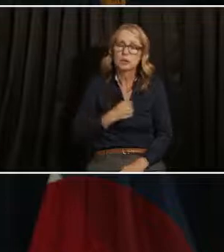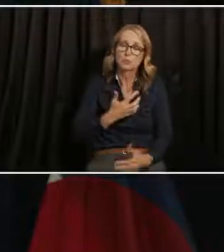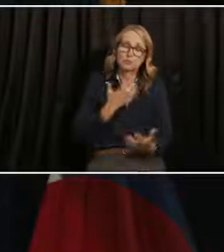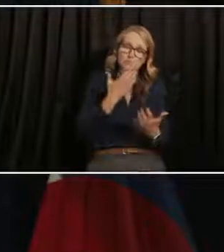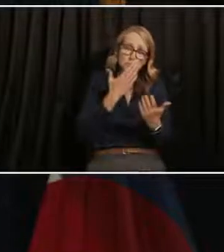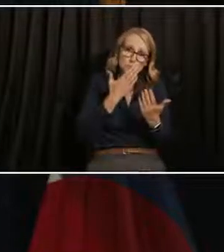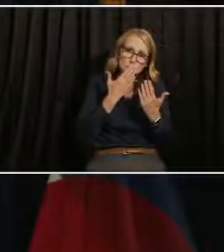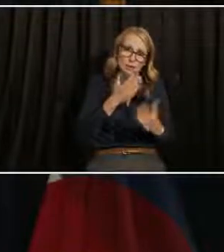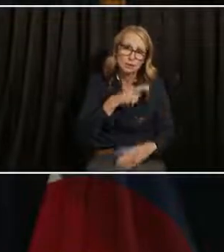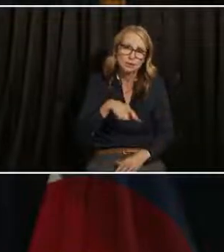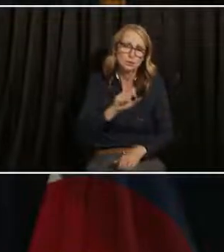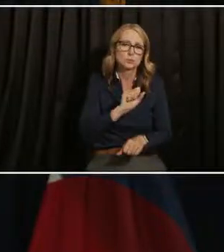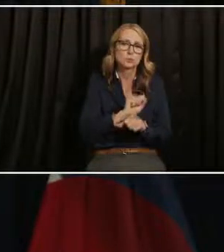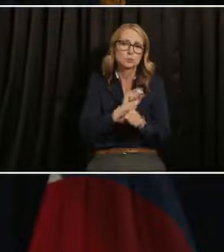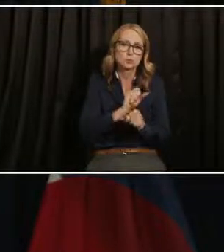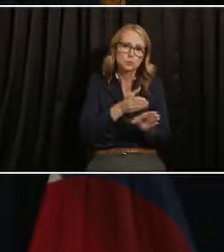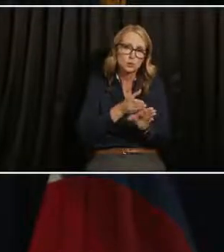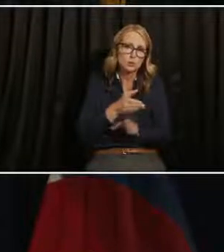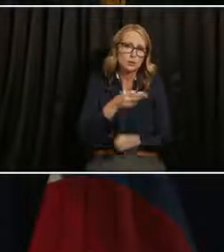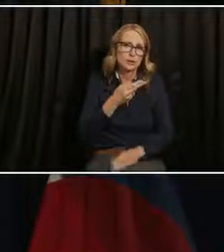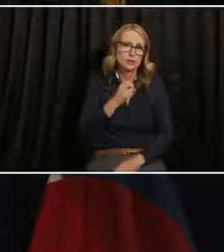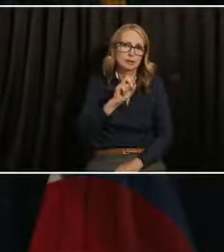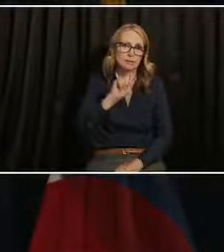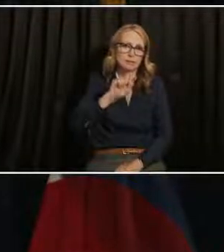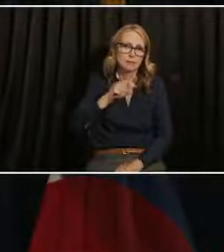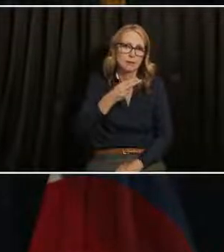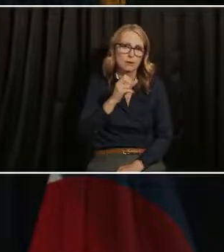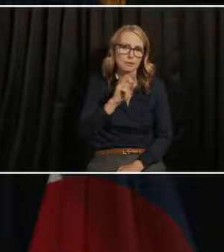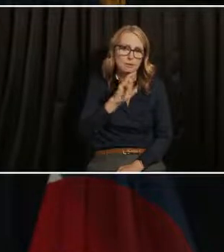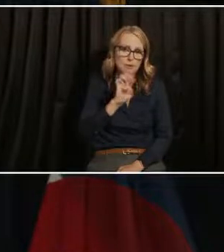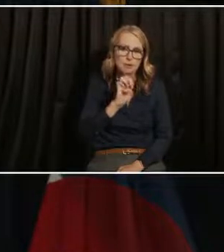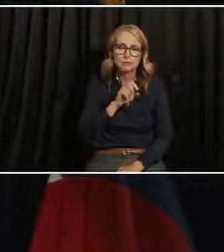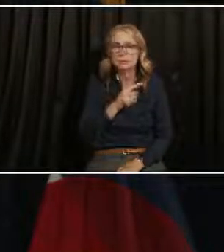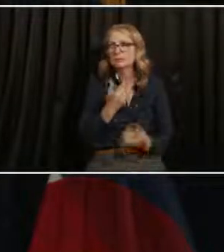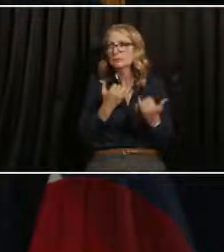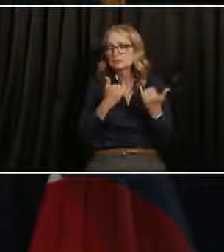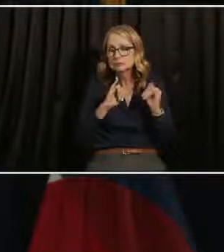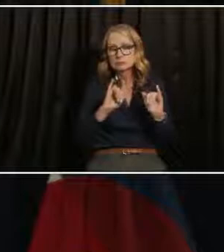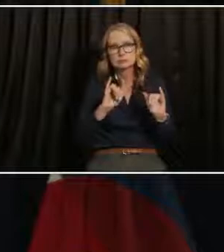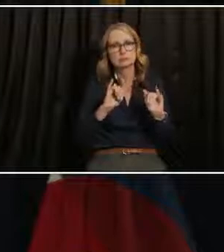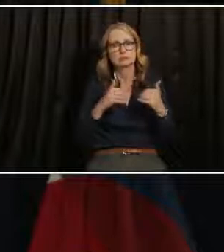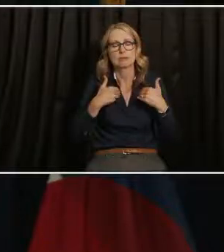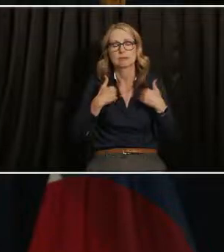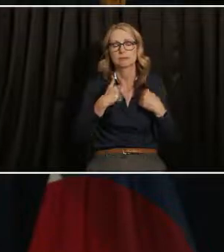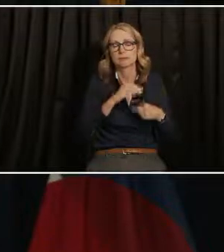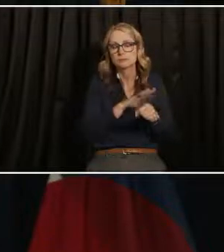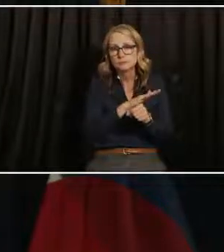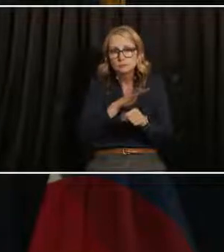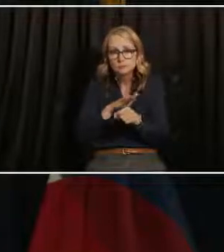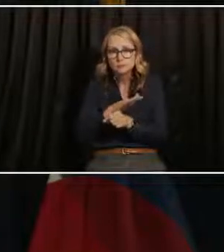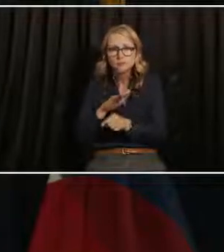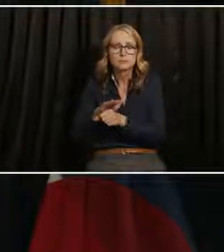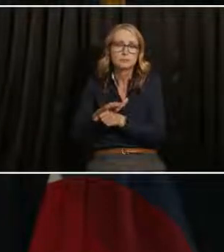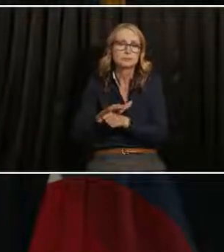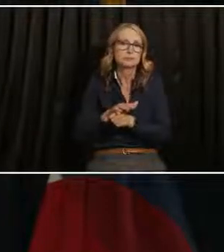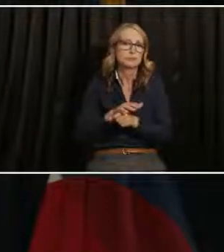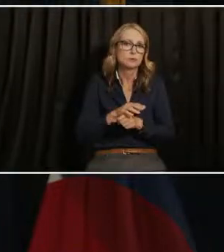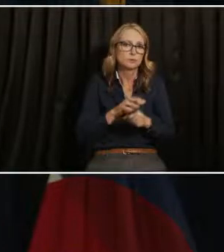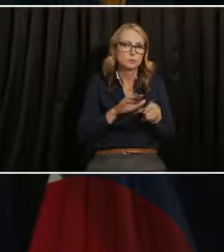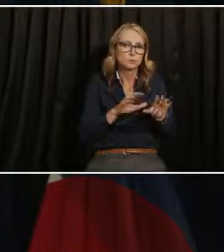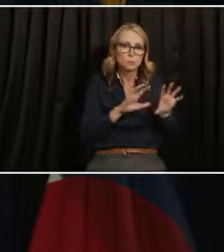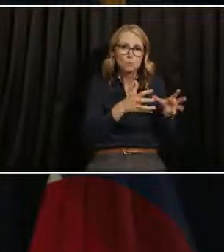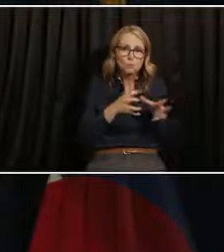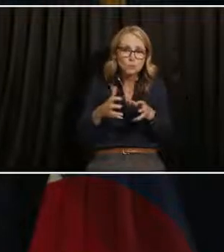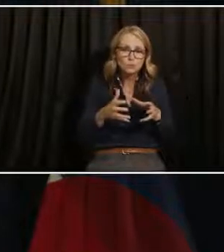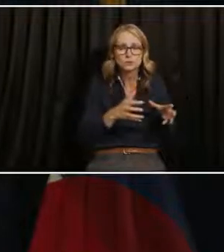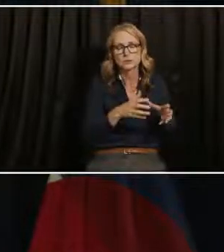are still facing overcrowded hospitalization wards, ICU beds. And I know it's also frustrating, especially